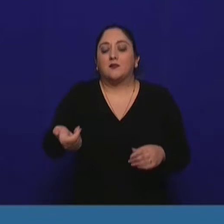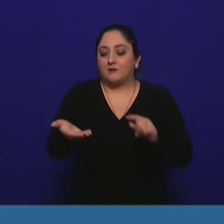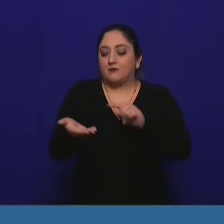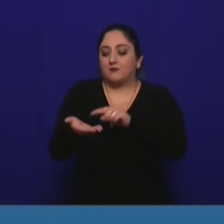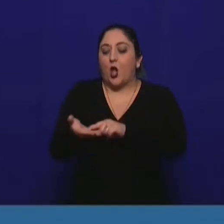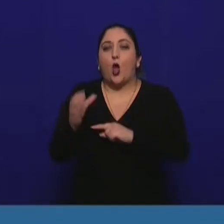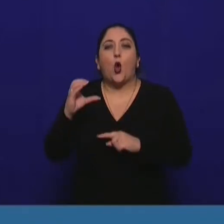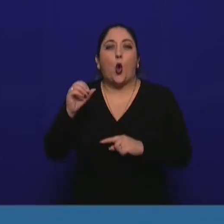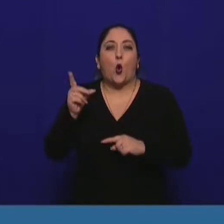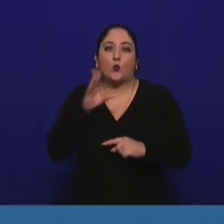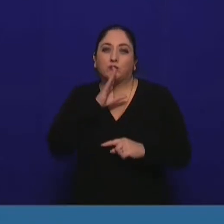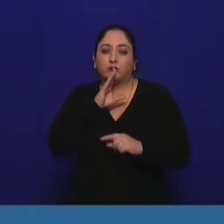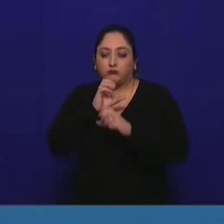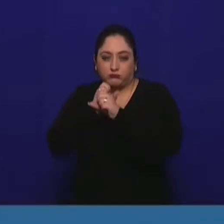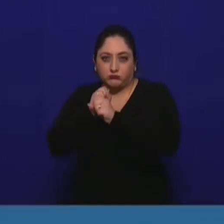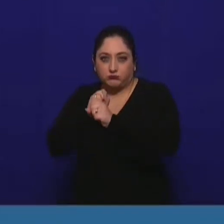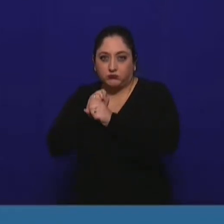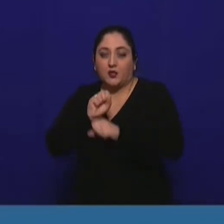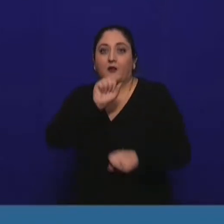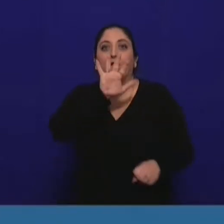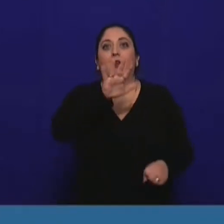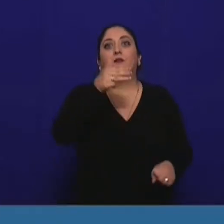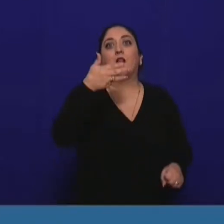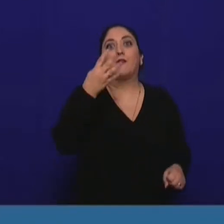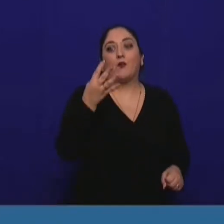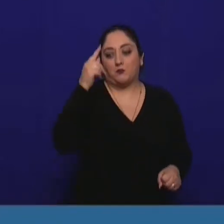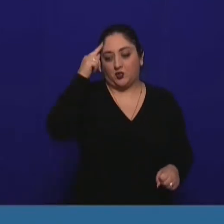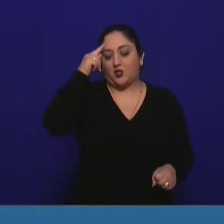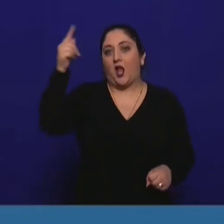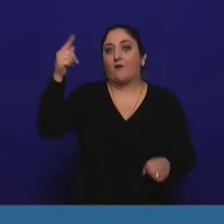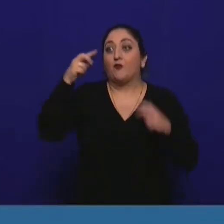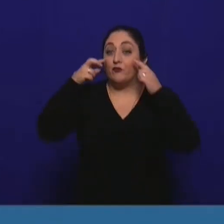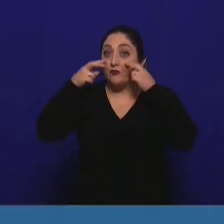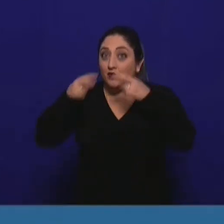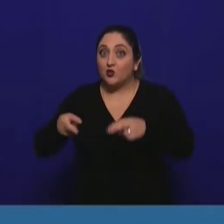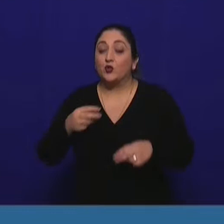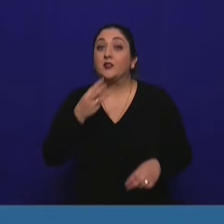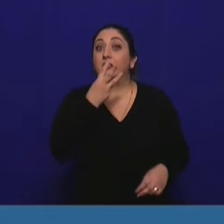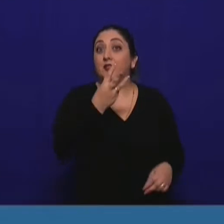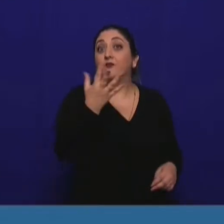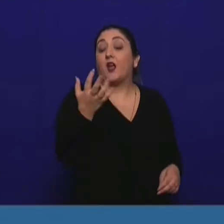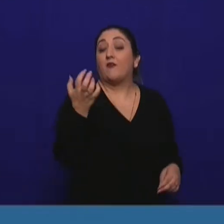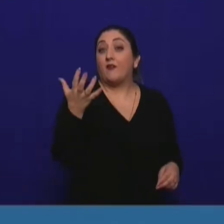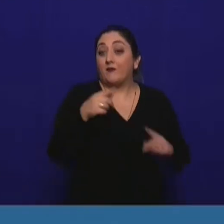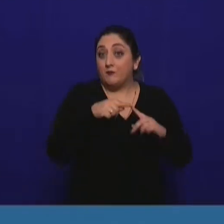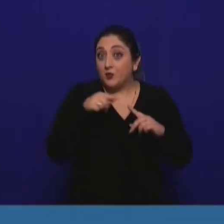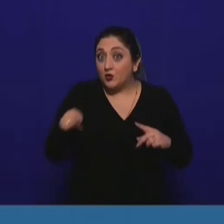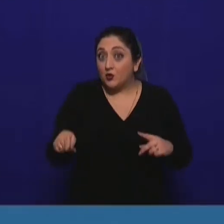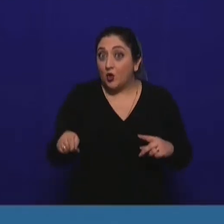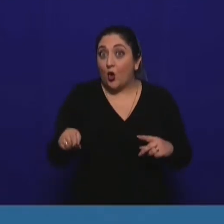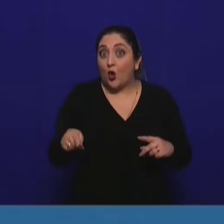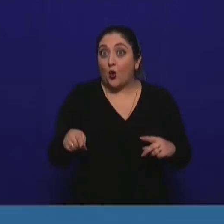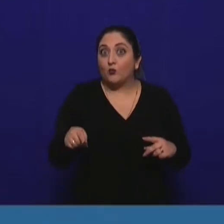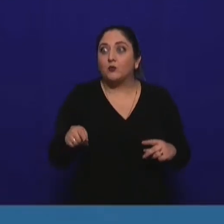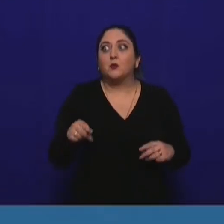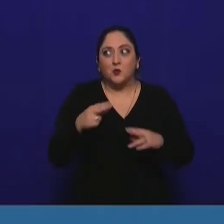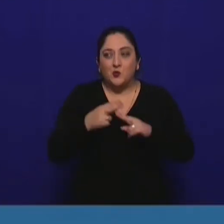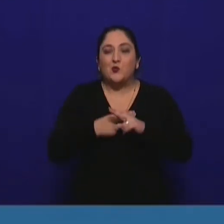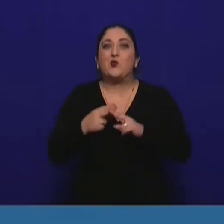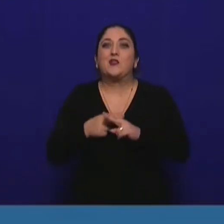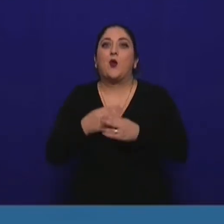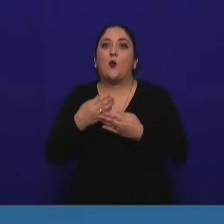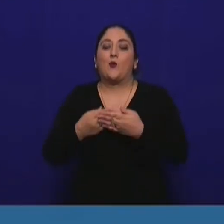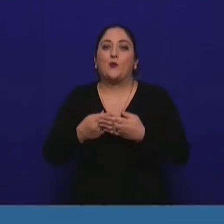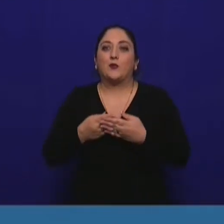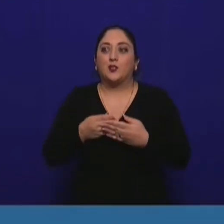pożittivi u kellhom l-app lil 594 li minn dawn 355 infatti daħlu il-code fil-mobile